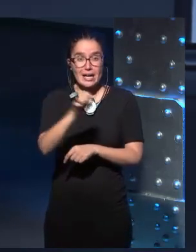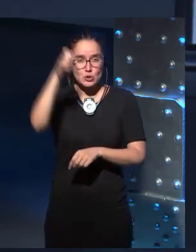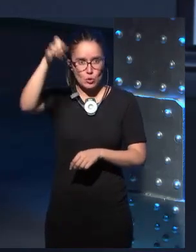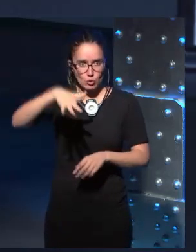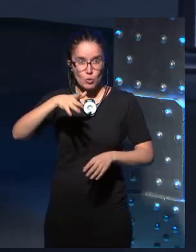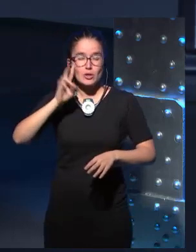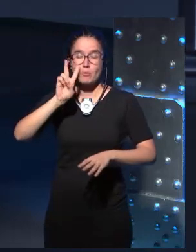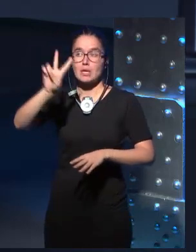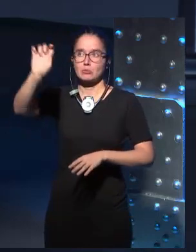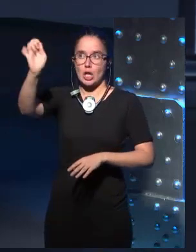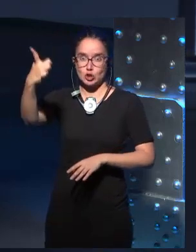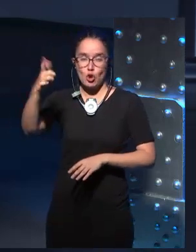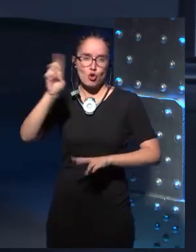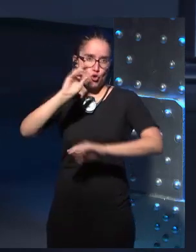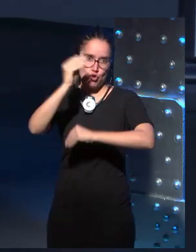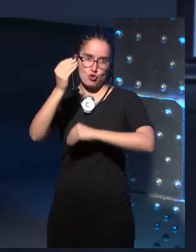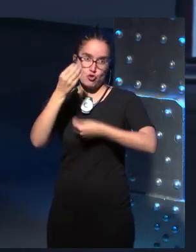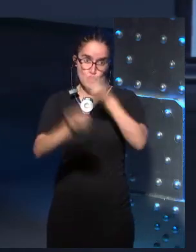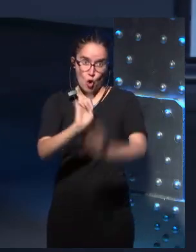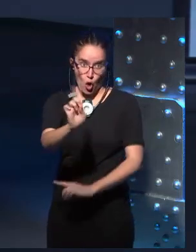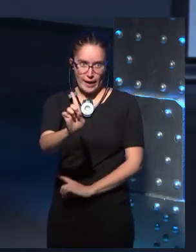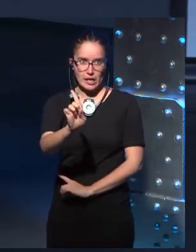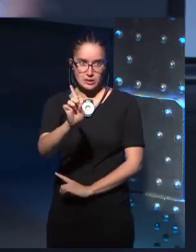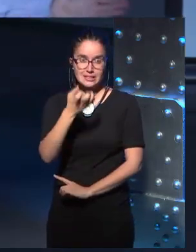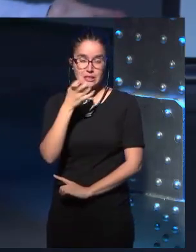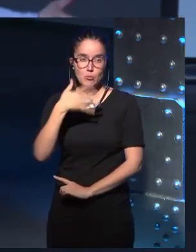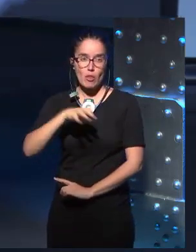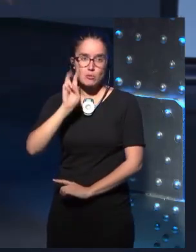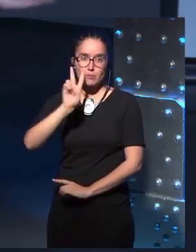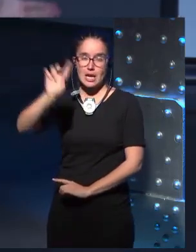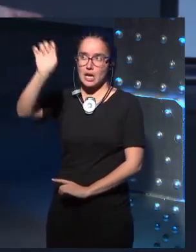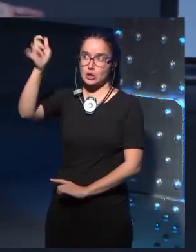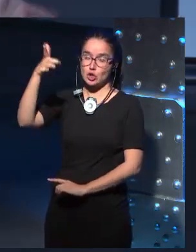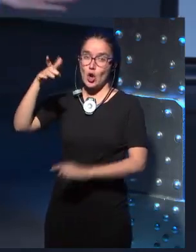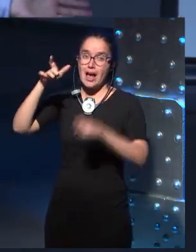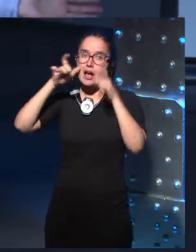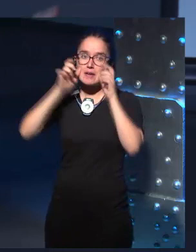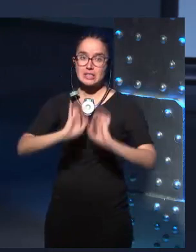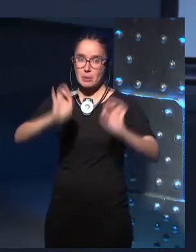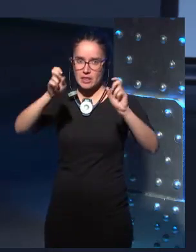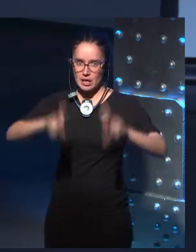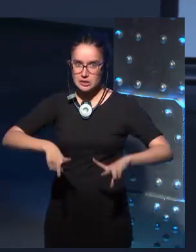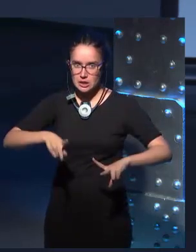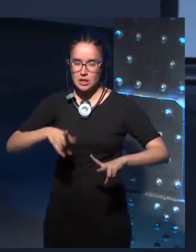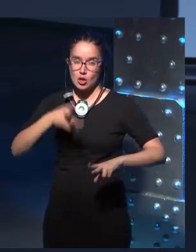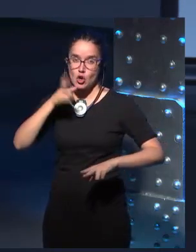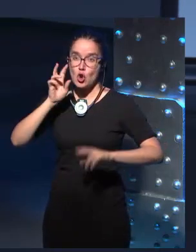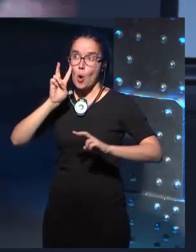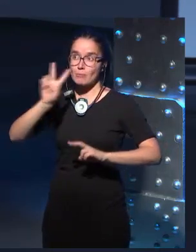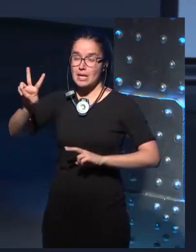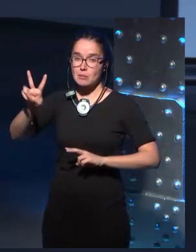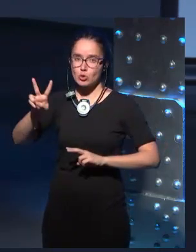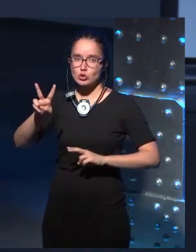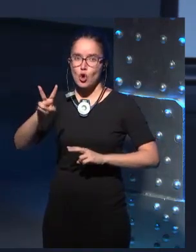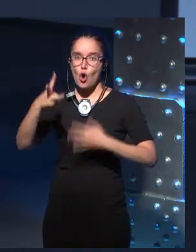at the sun. But if you could look at the sun with the naked eye, you would see the sun as it was 8 minutes ago.